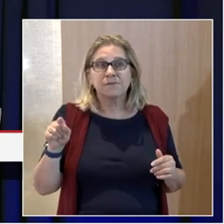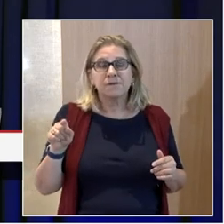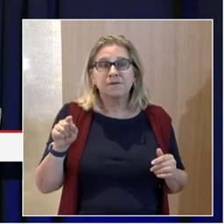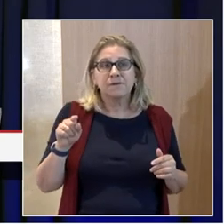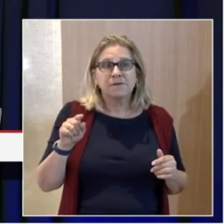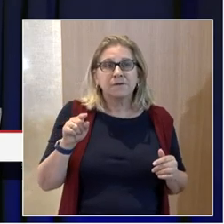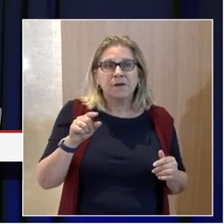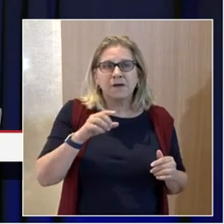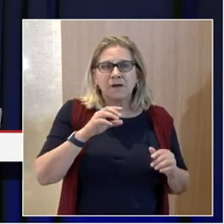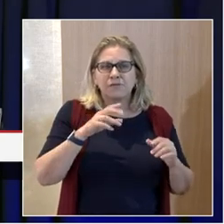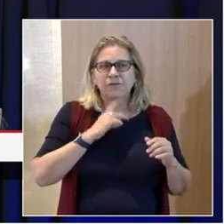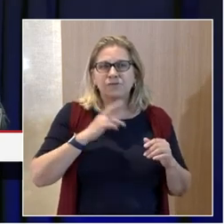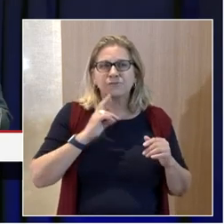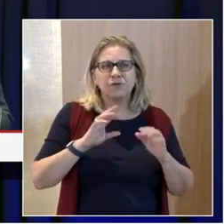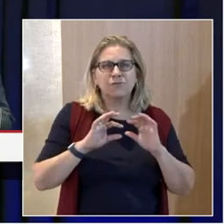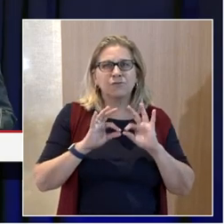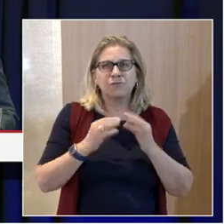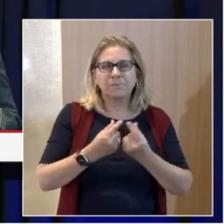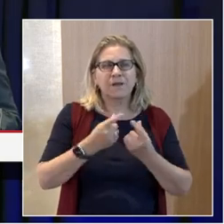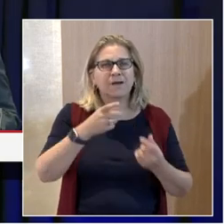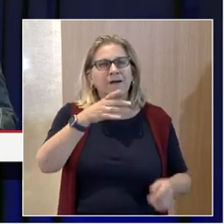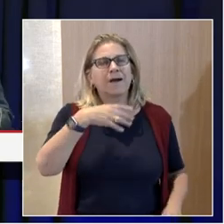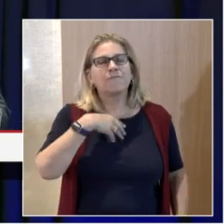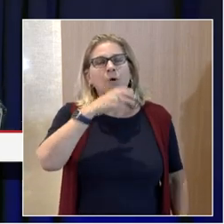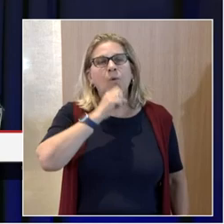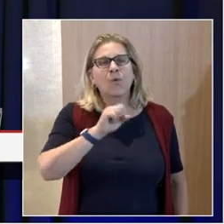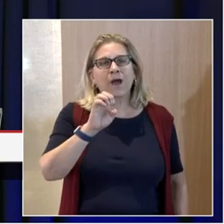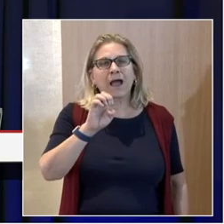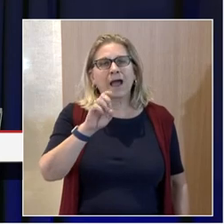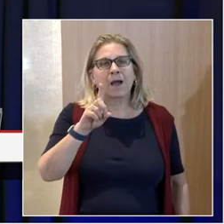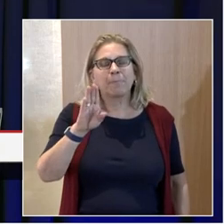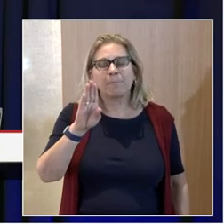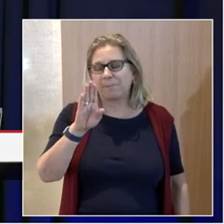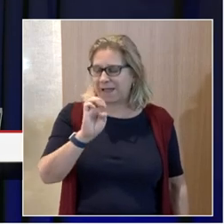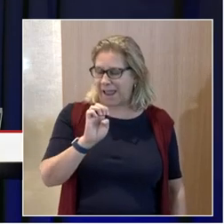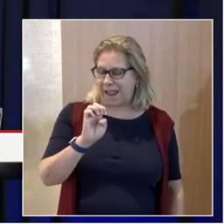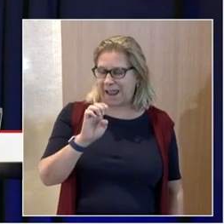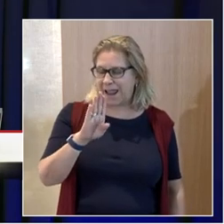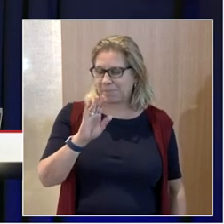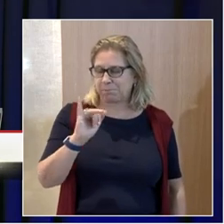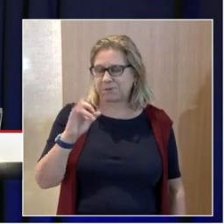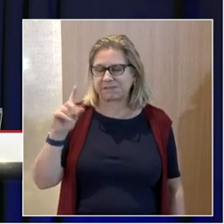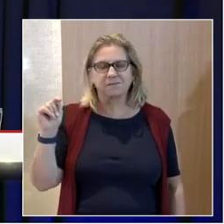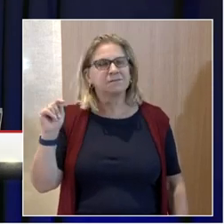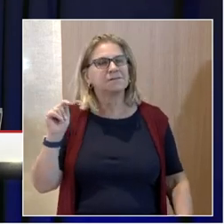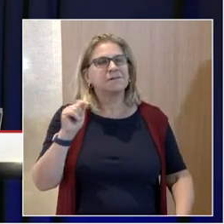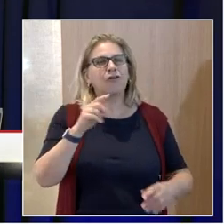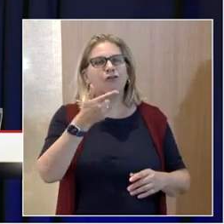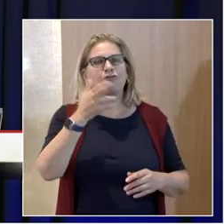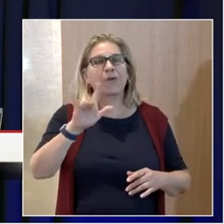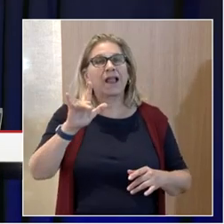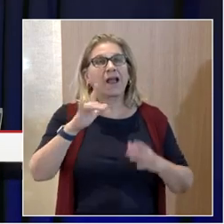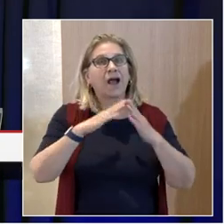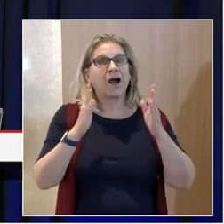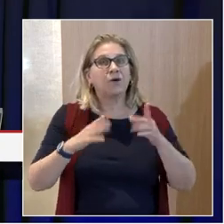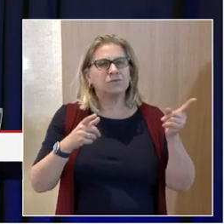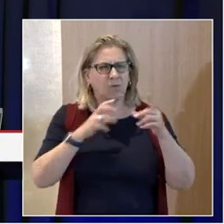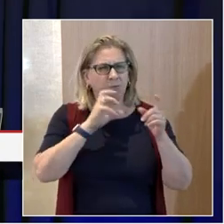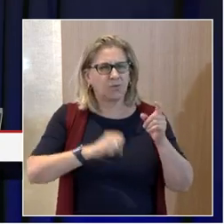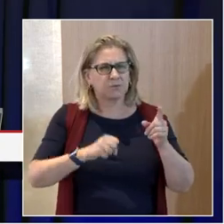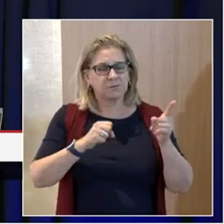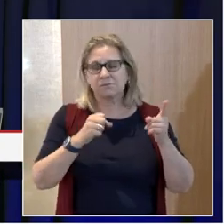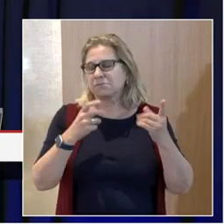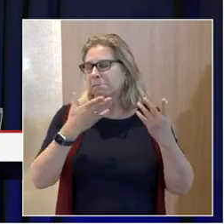Old Ebbett is part of that group, had its best 5 days since the pandemic last week. And so all of those